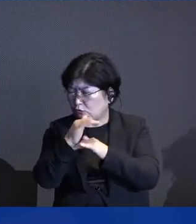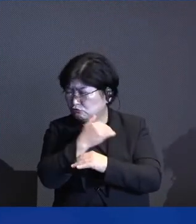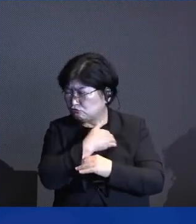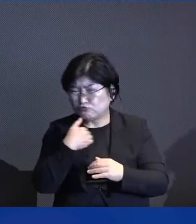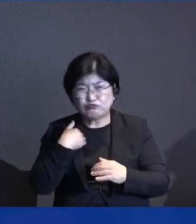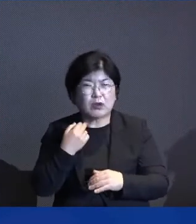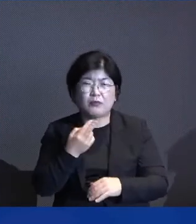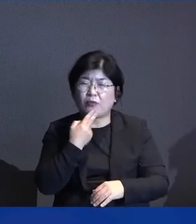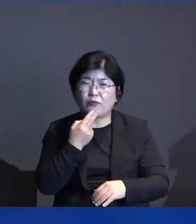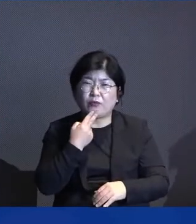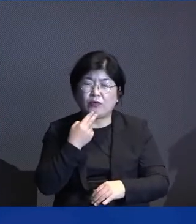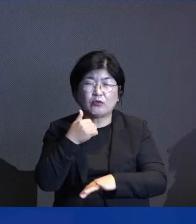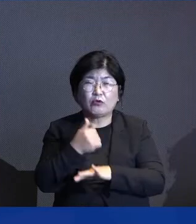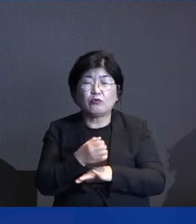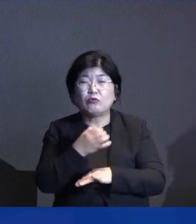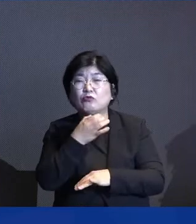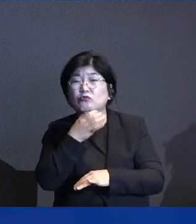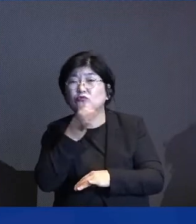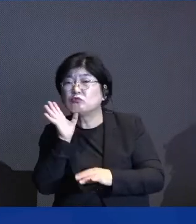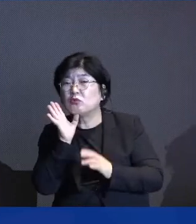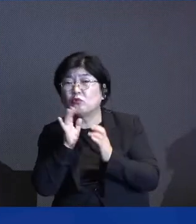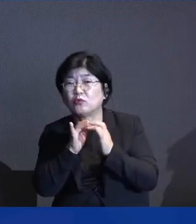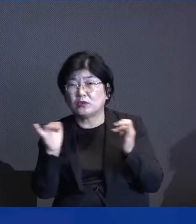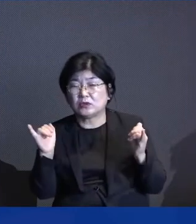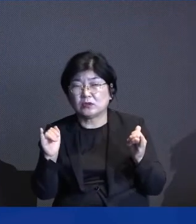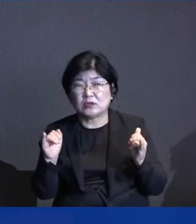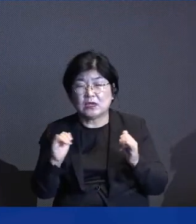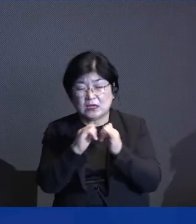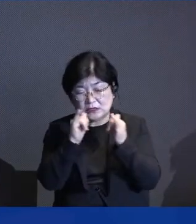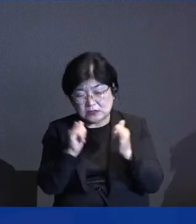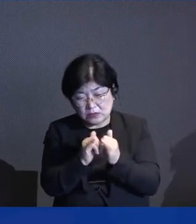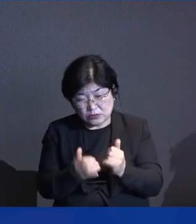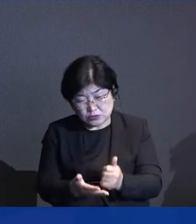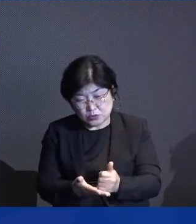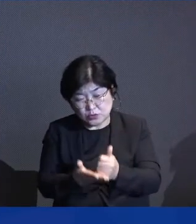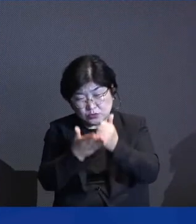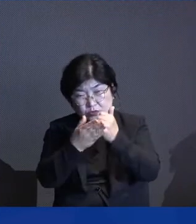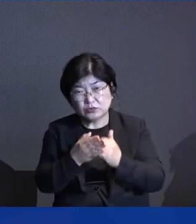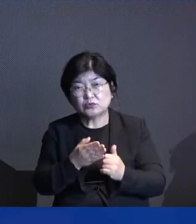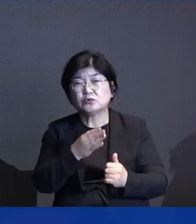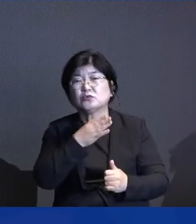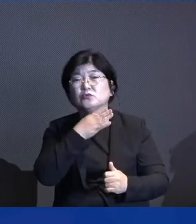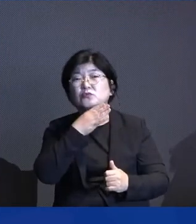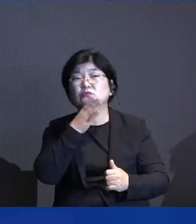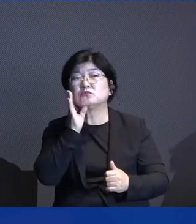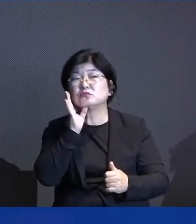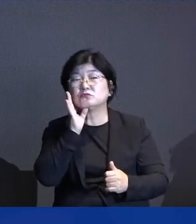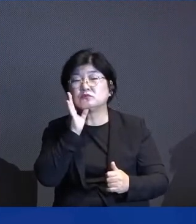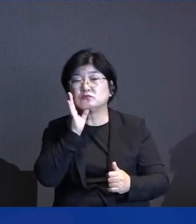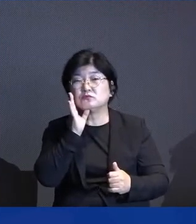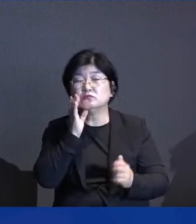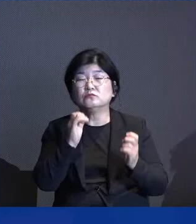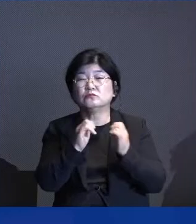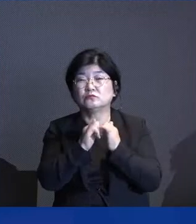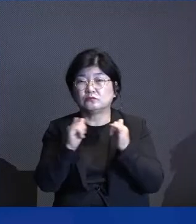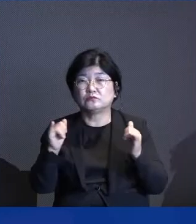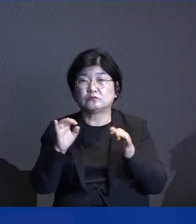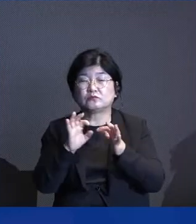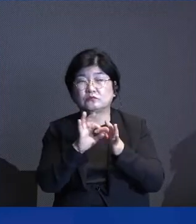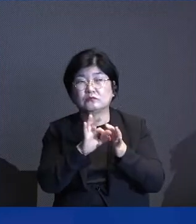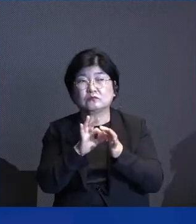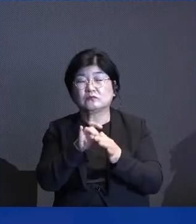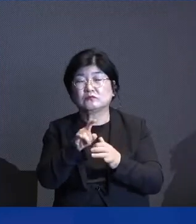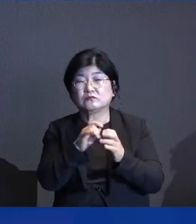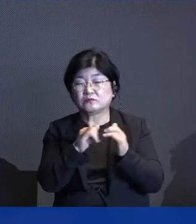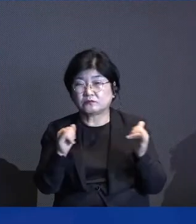are respected, and they have a chance to pursue quality of life in their